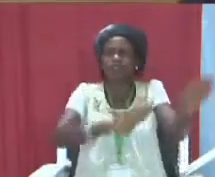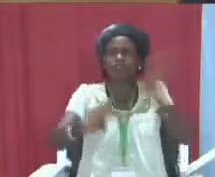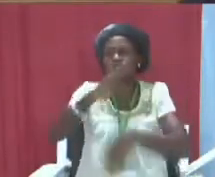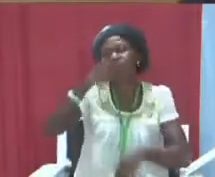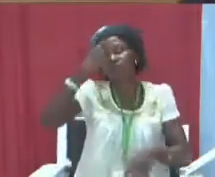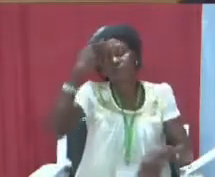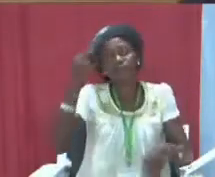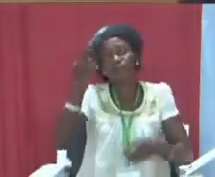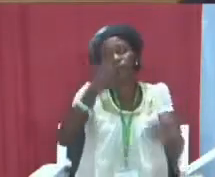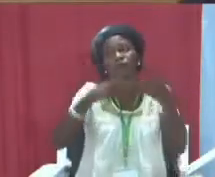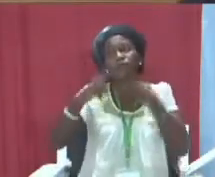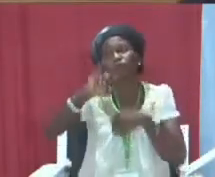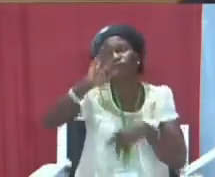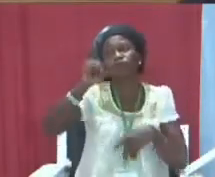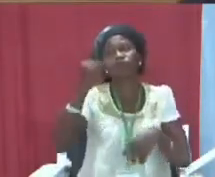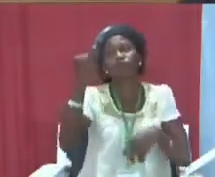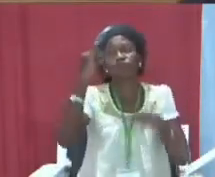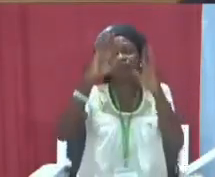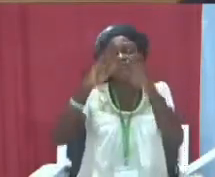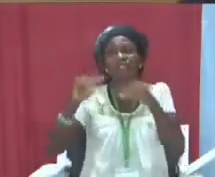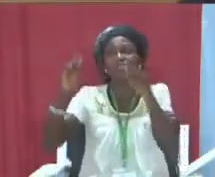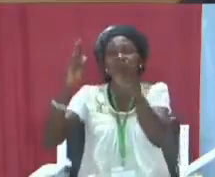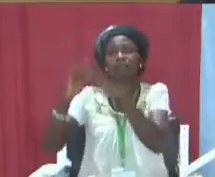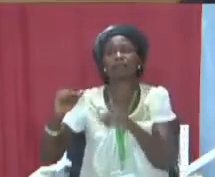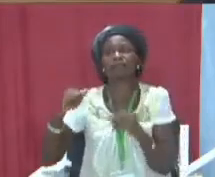Before coming to Jerusalem,